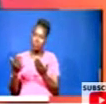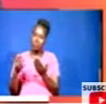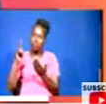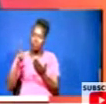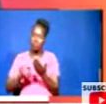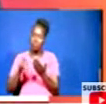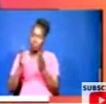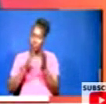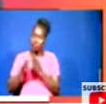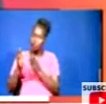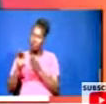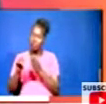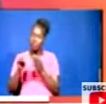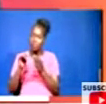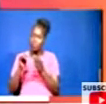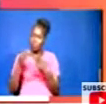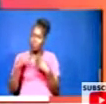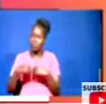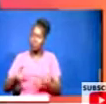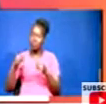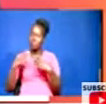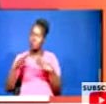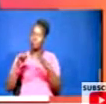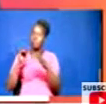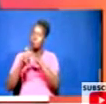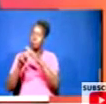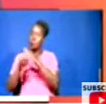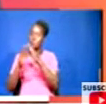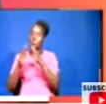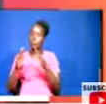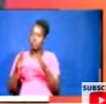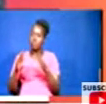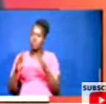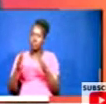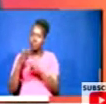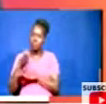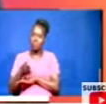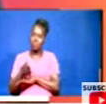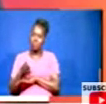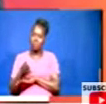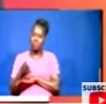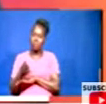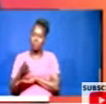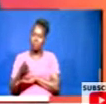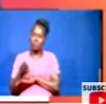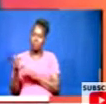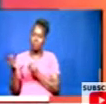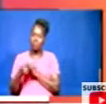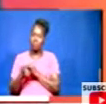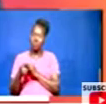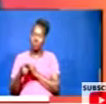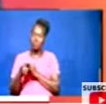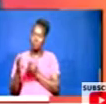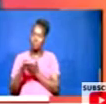schemes that enable people to be able to access this housing beyond the salaried